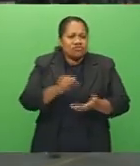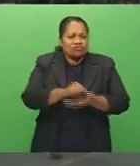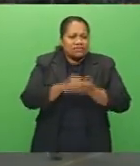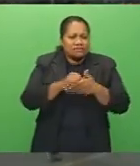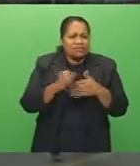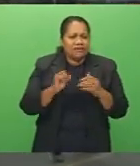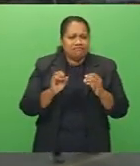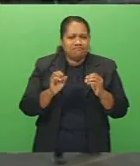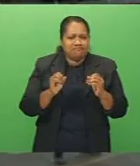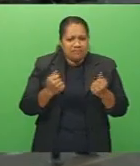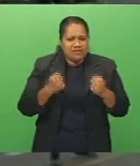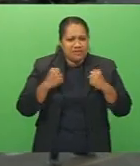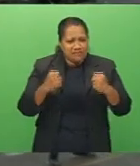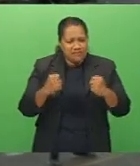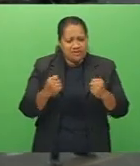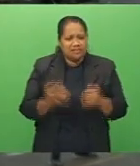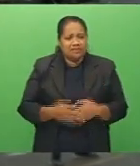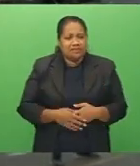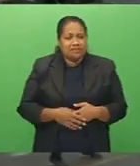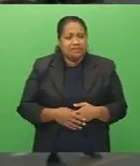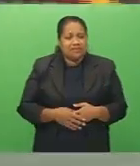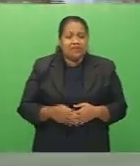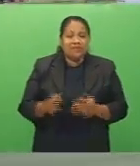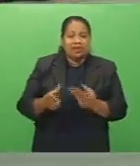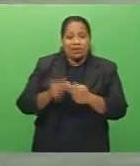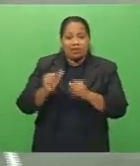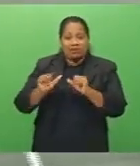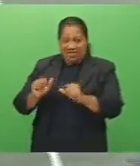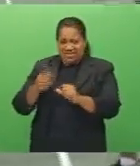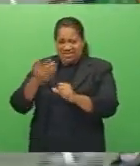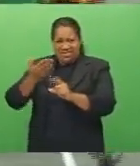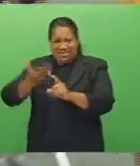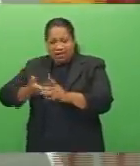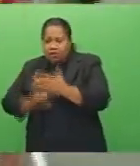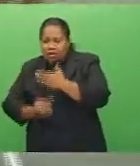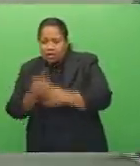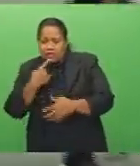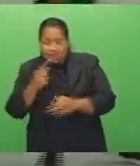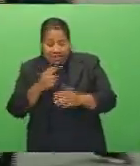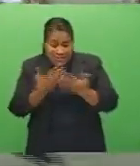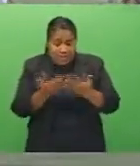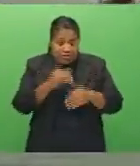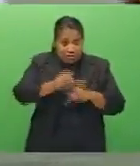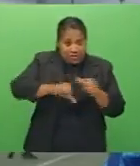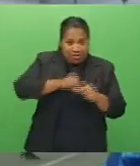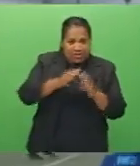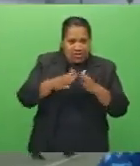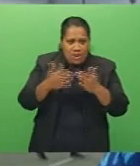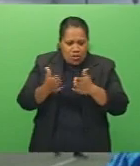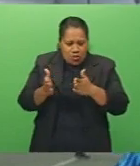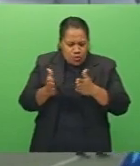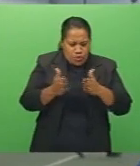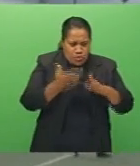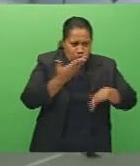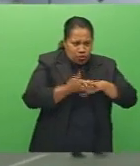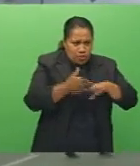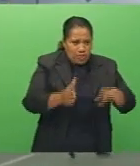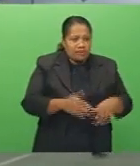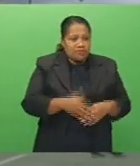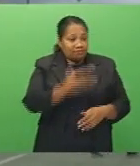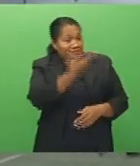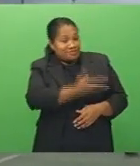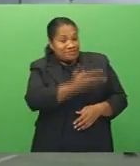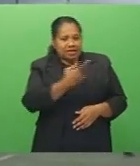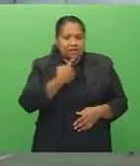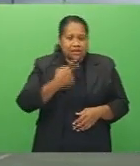season starting, President Georgina Lasanga says the association is moving to new heights. The focus this year is on competition netball